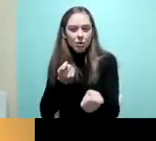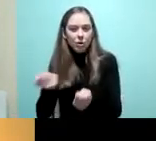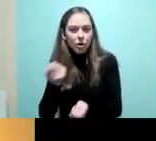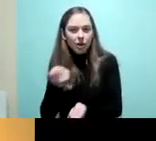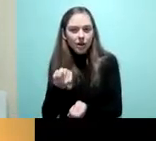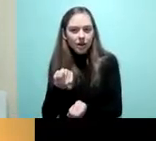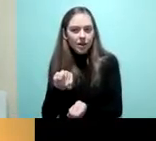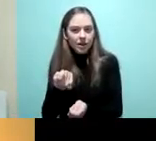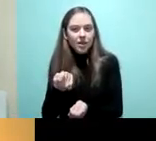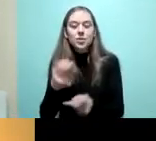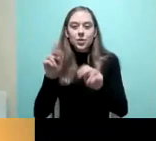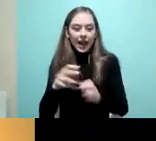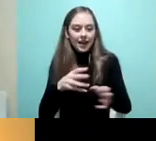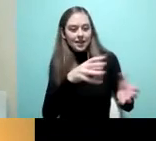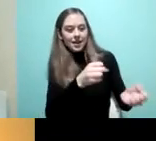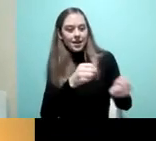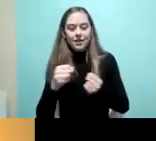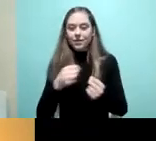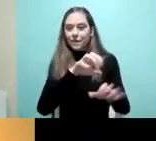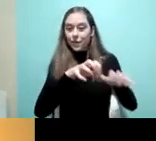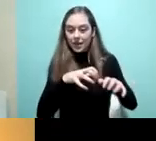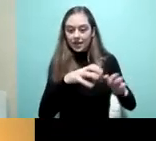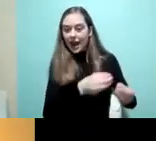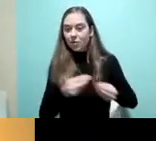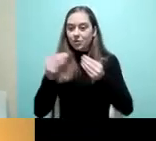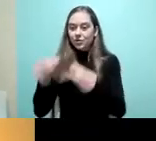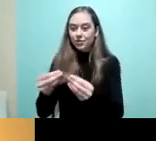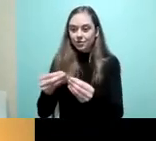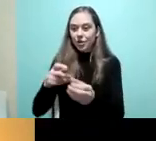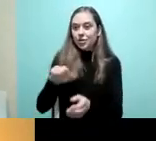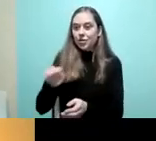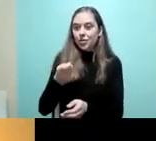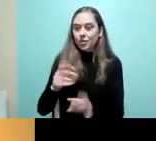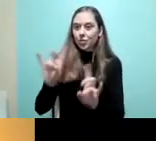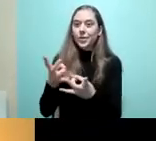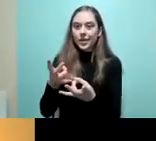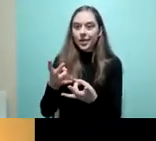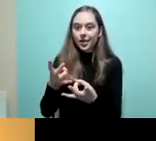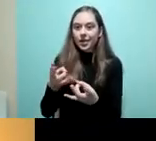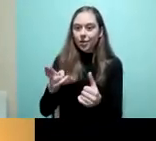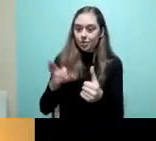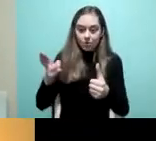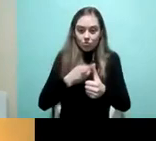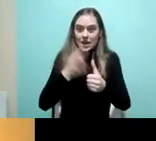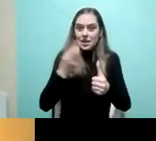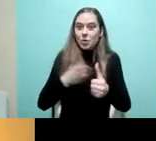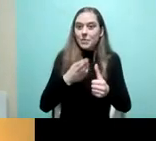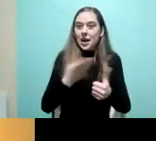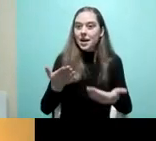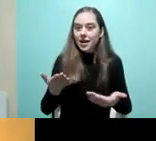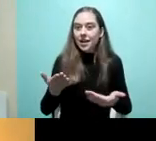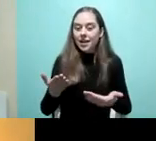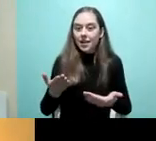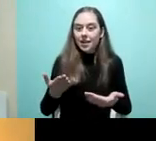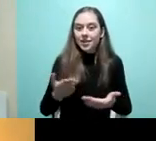hurdle and made your life a little bit easier, because on these busy days, all you need to do that morning is to take your little